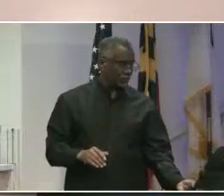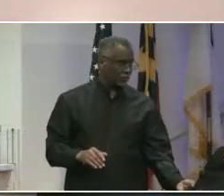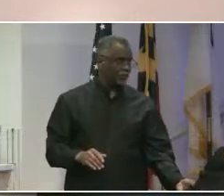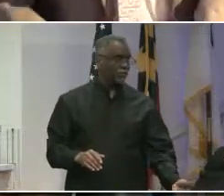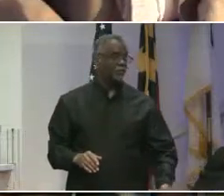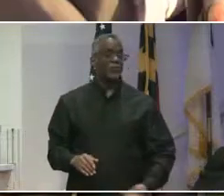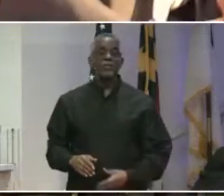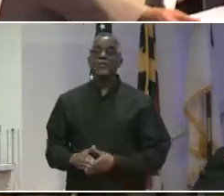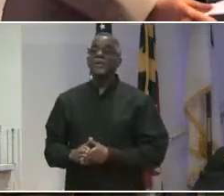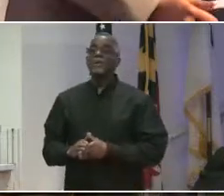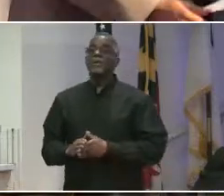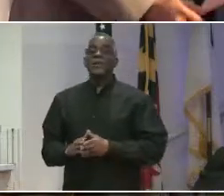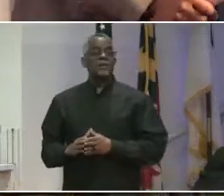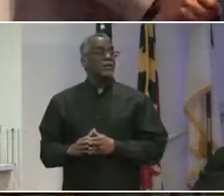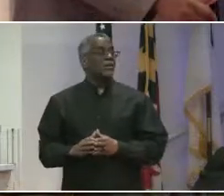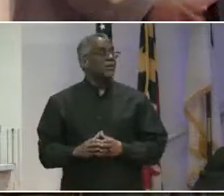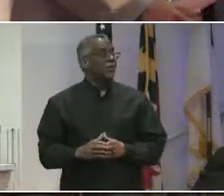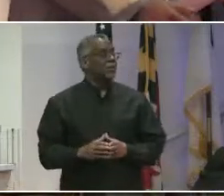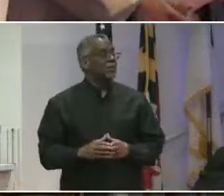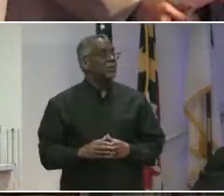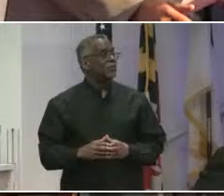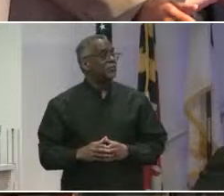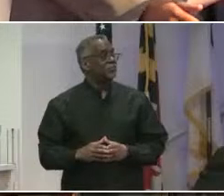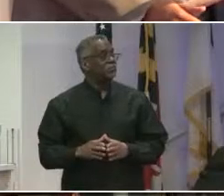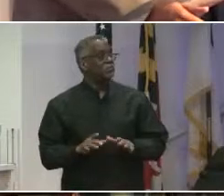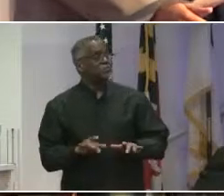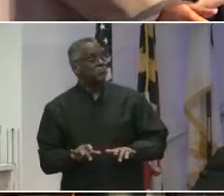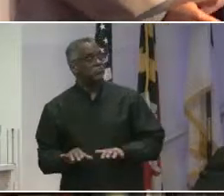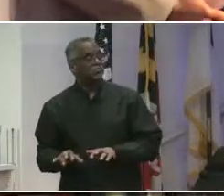Hallelujah. Hallelujah.